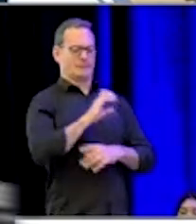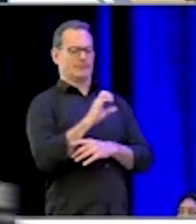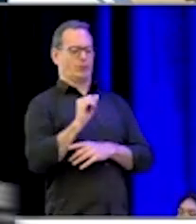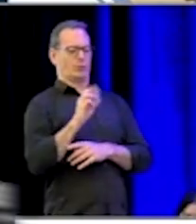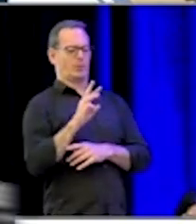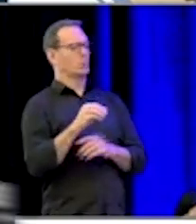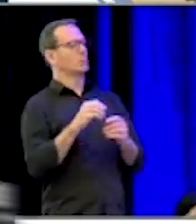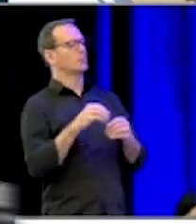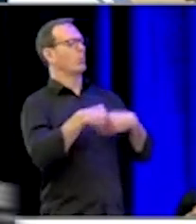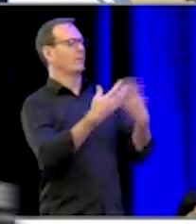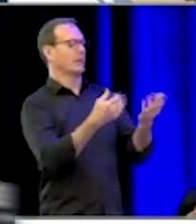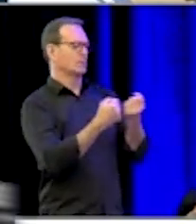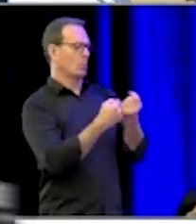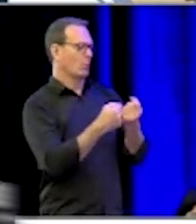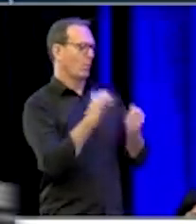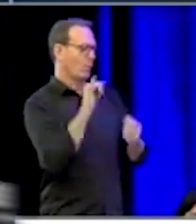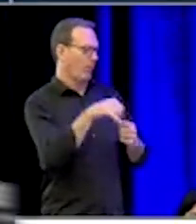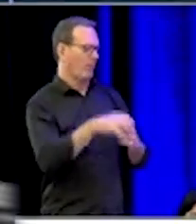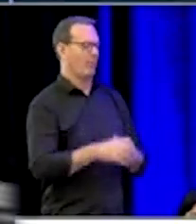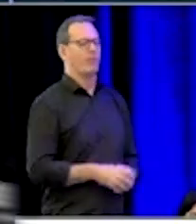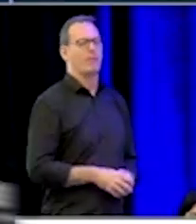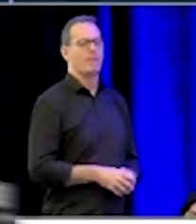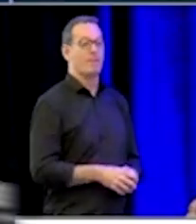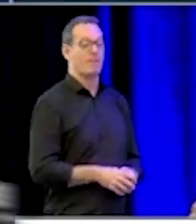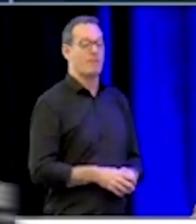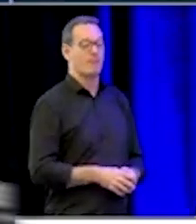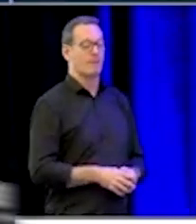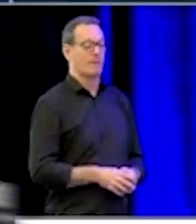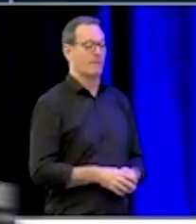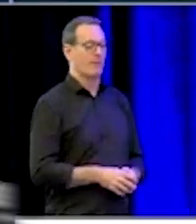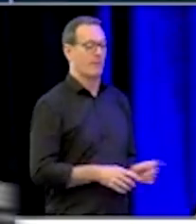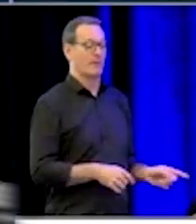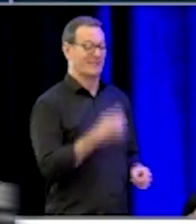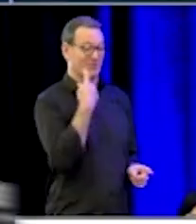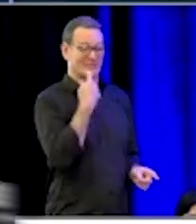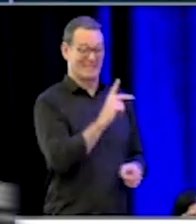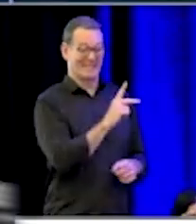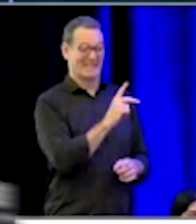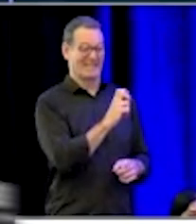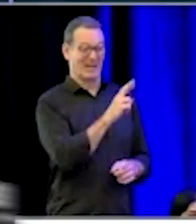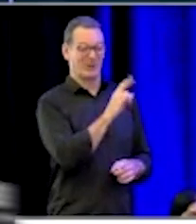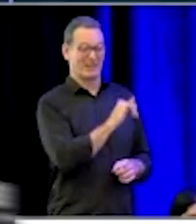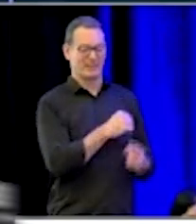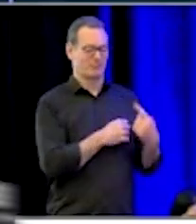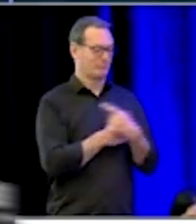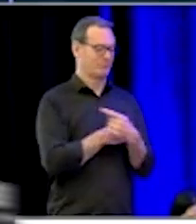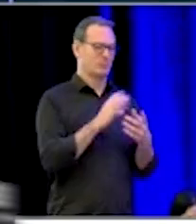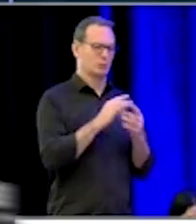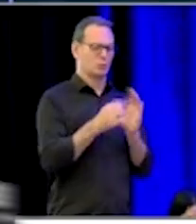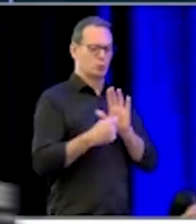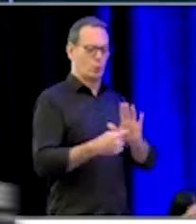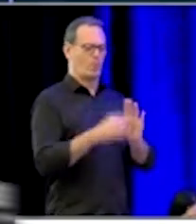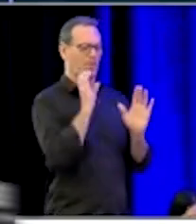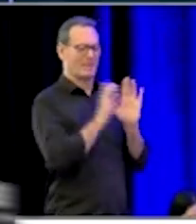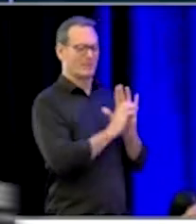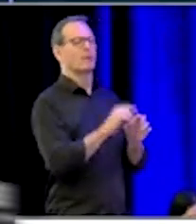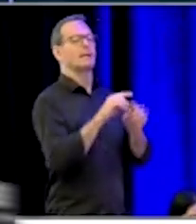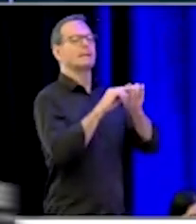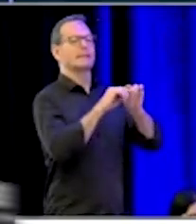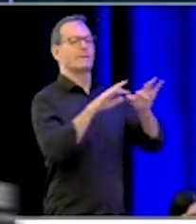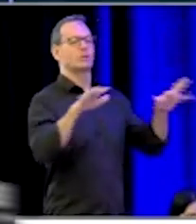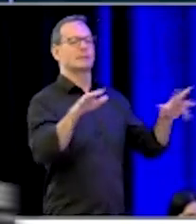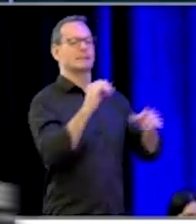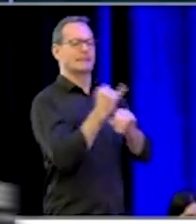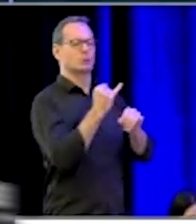So to reiterate Carrie's point, I've included a graphic from the Diversity Institute, which is a research lead